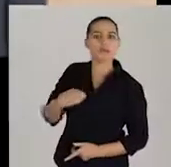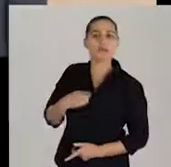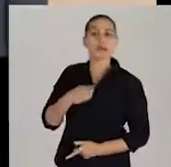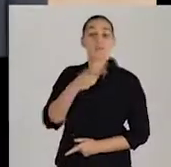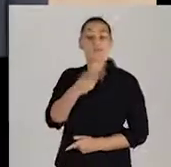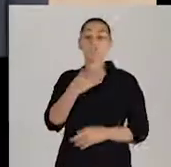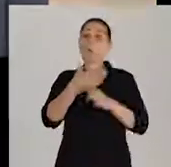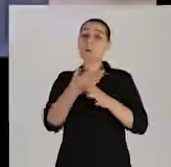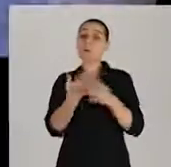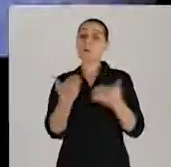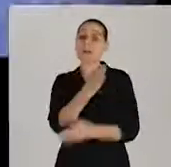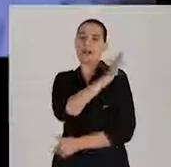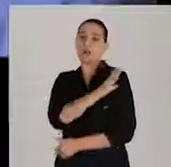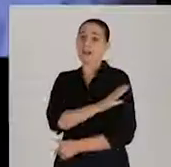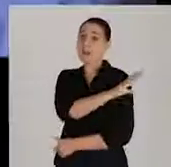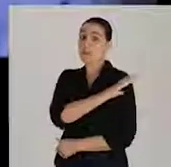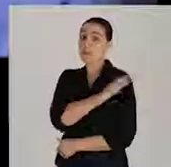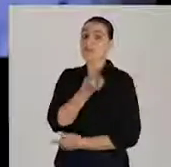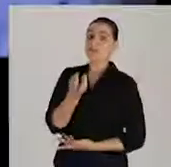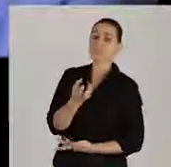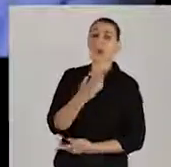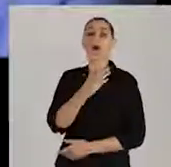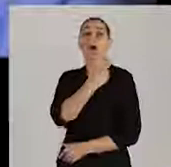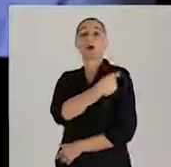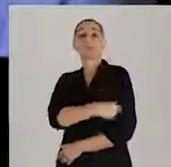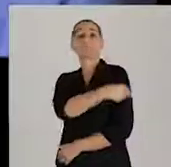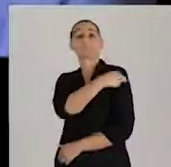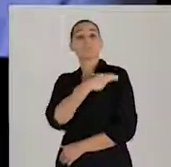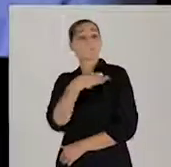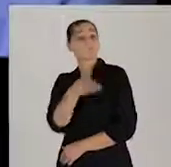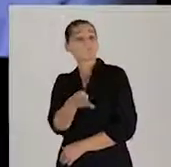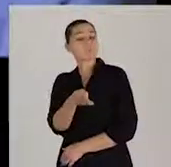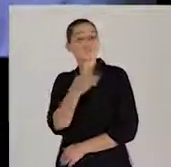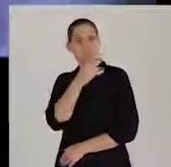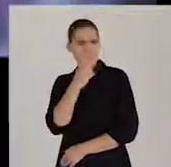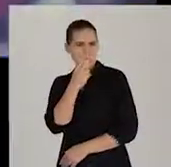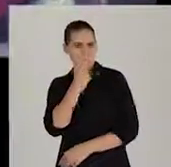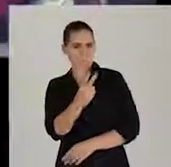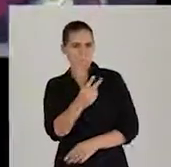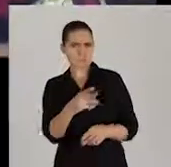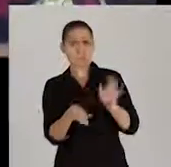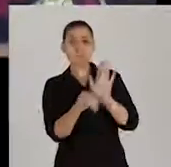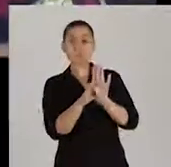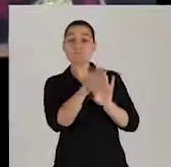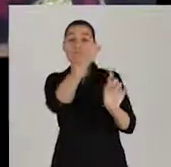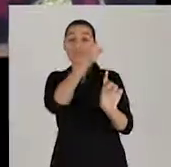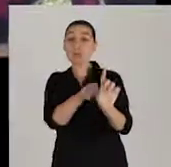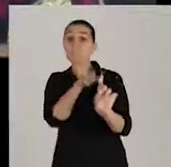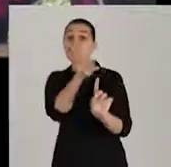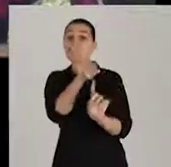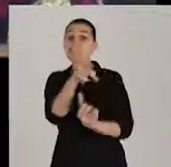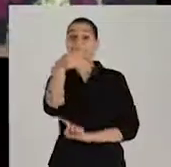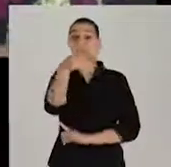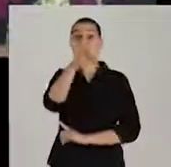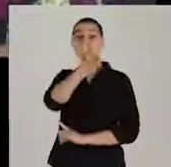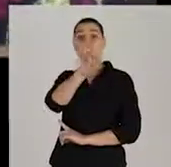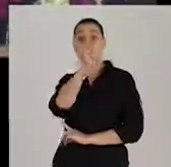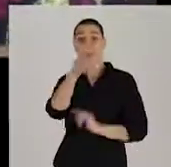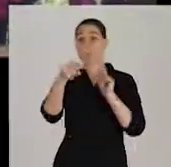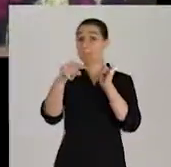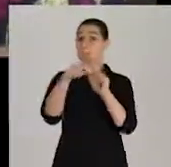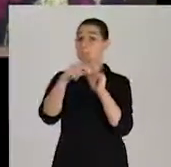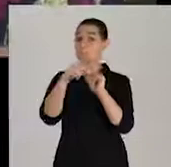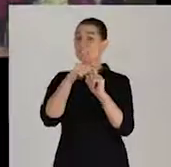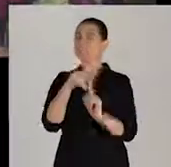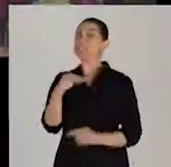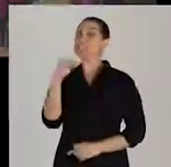clinic. If you see HIV-positive patients in your clinic, you know that they're at increased risk for